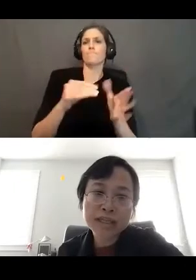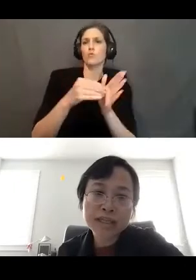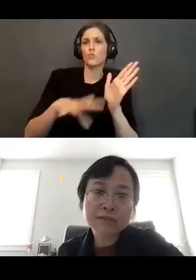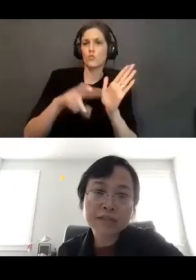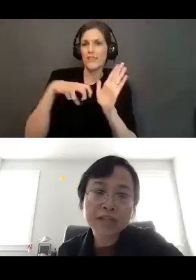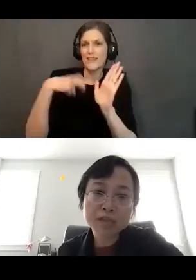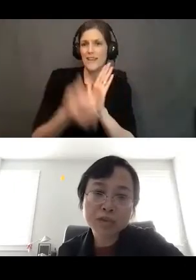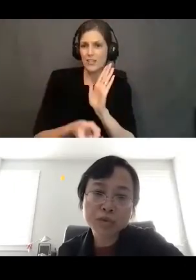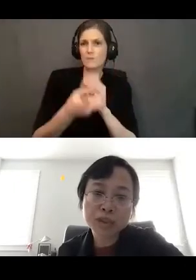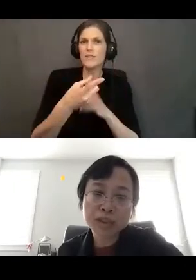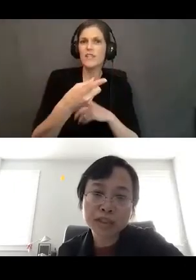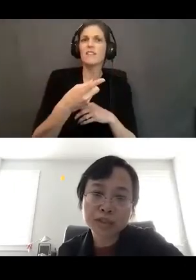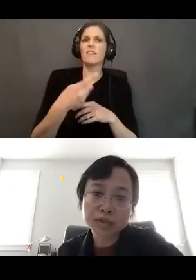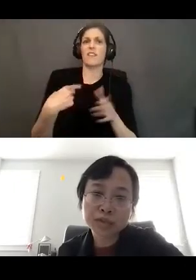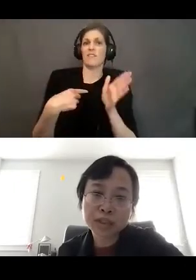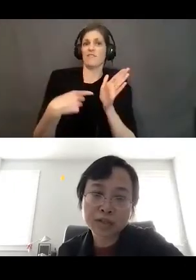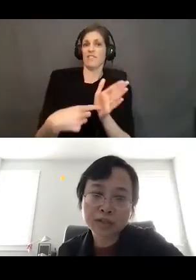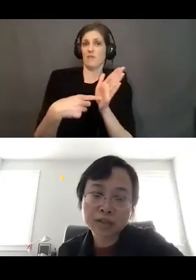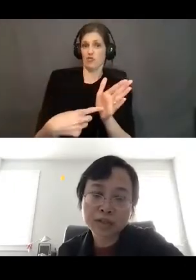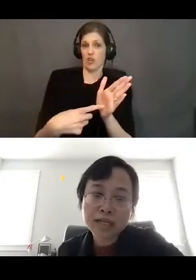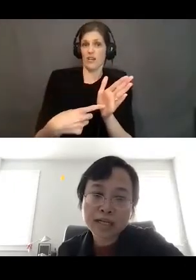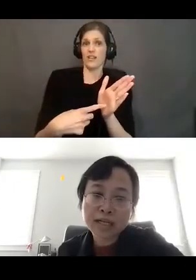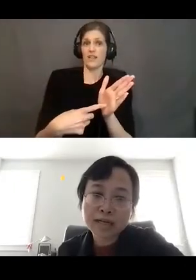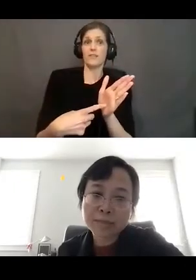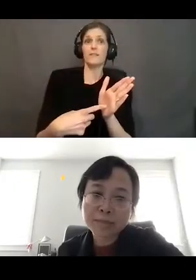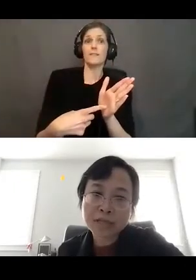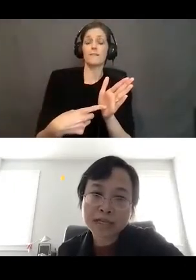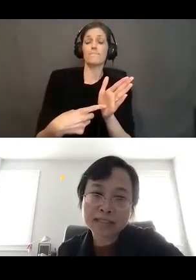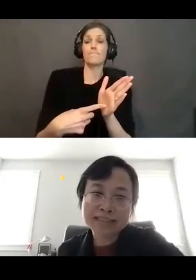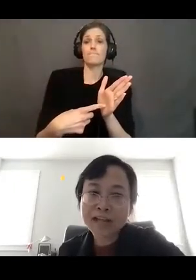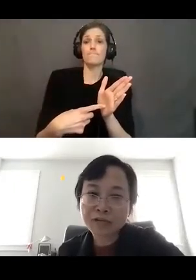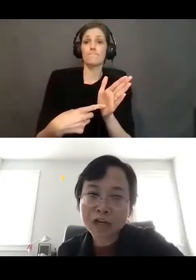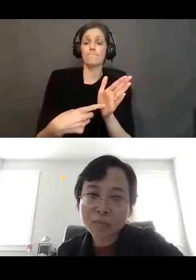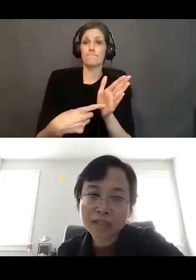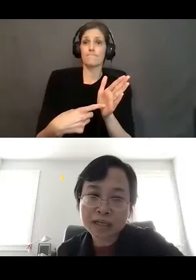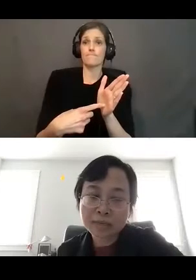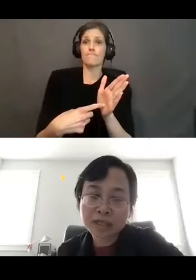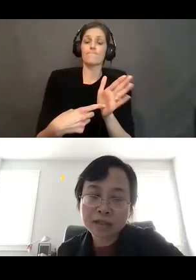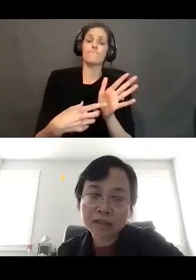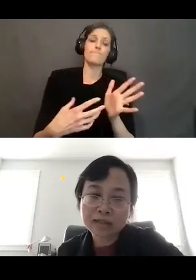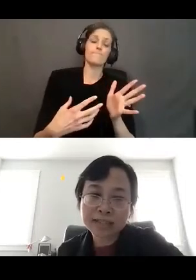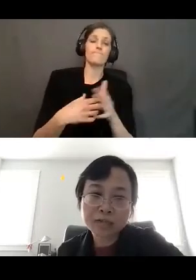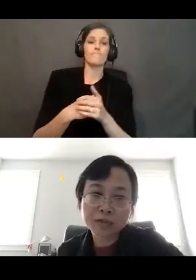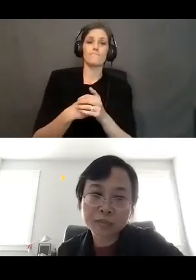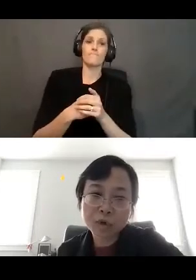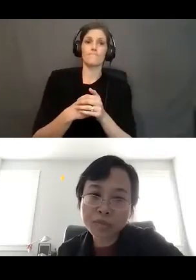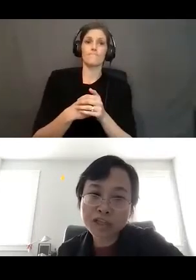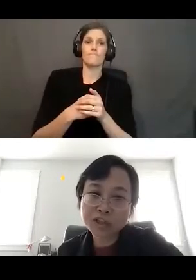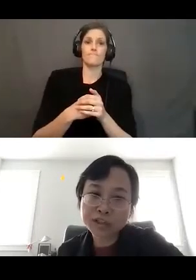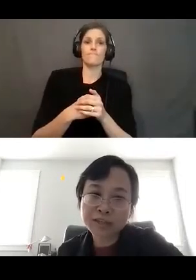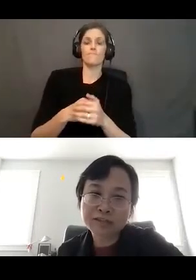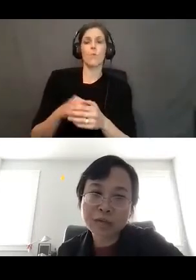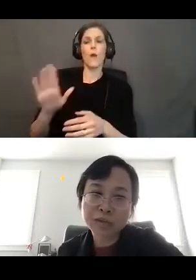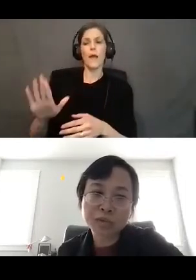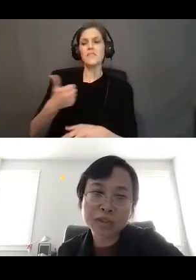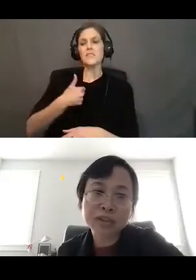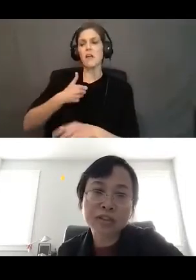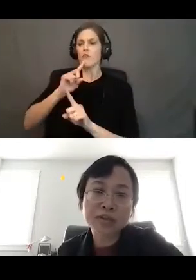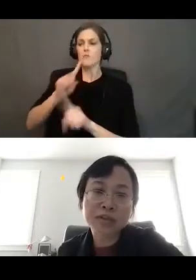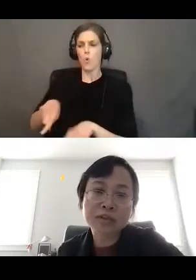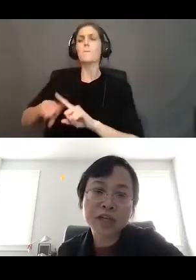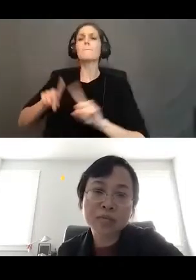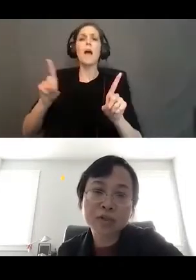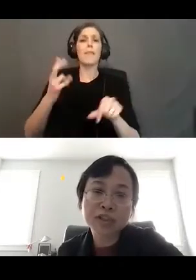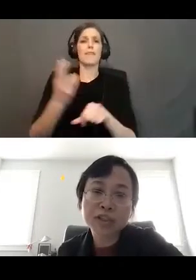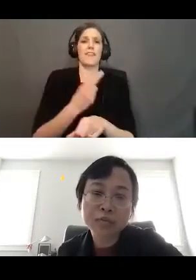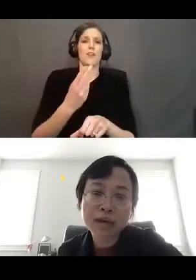where they have demonstrated the use of, aside from self-report measures, they have demonstrated the use